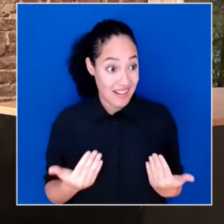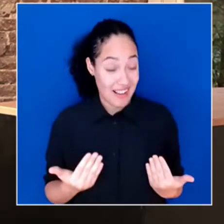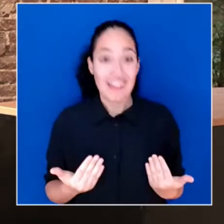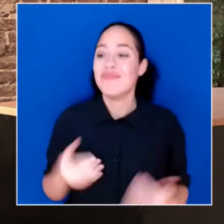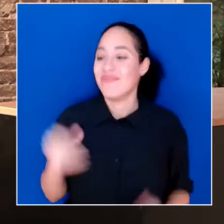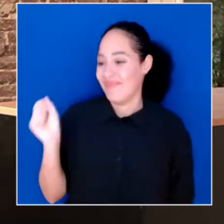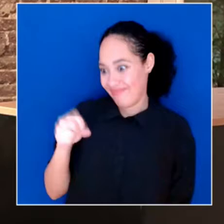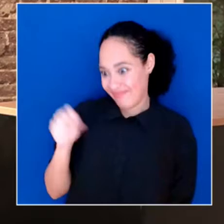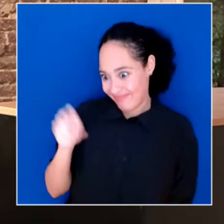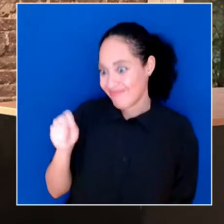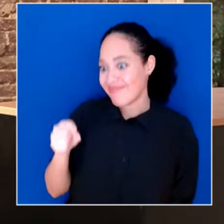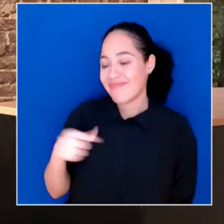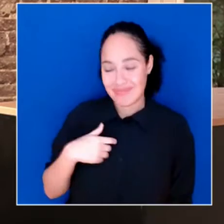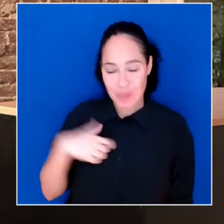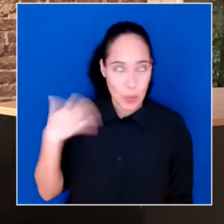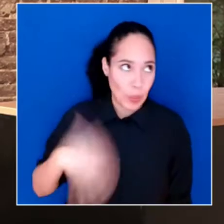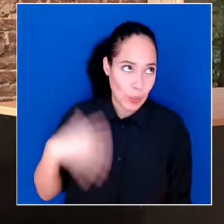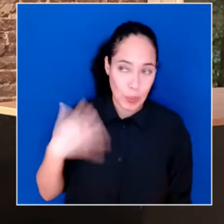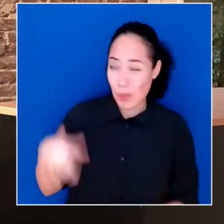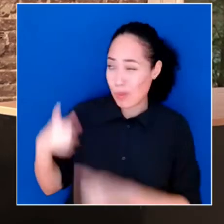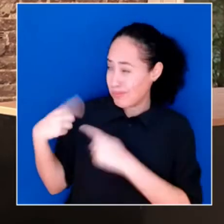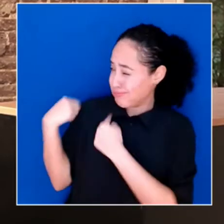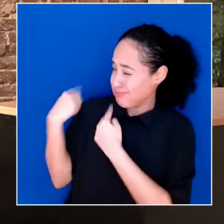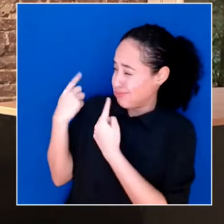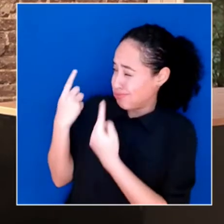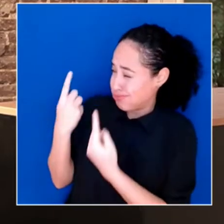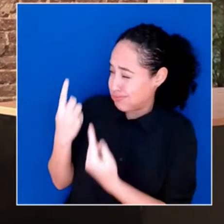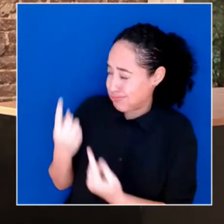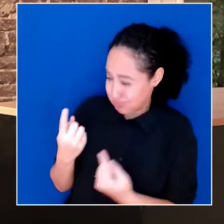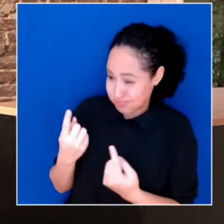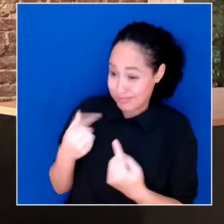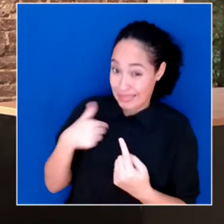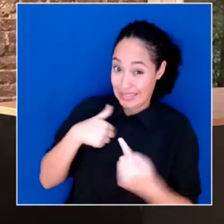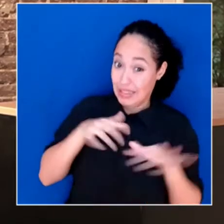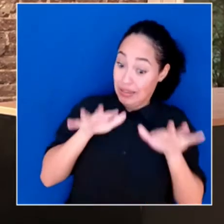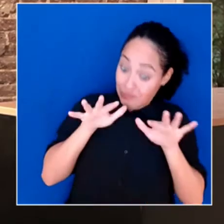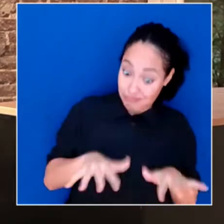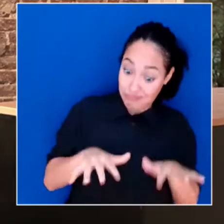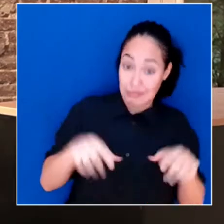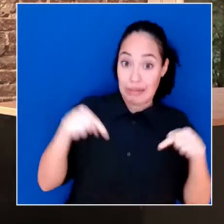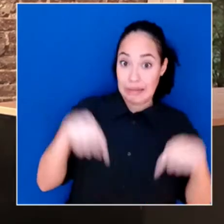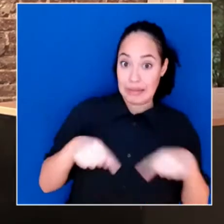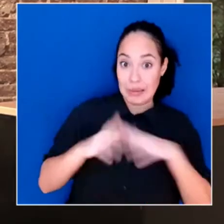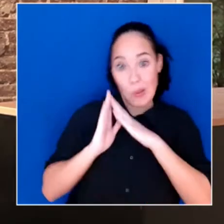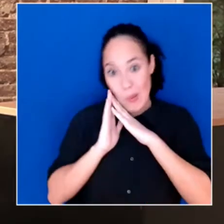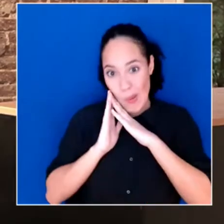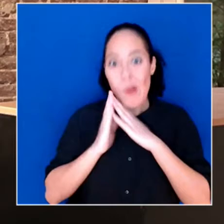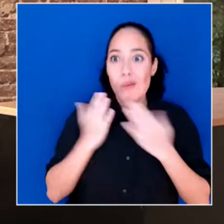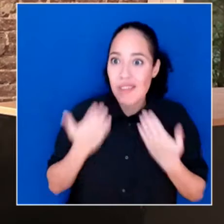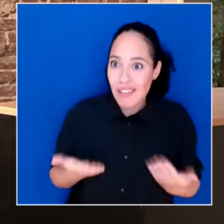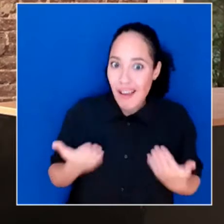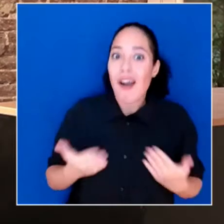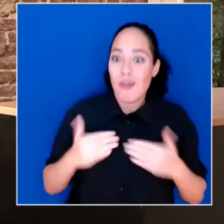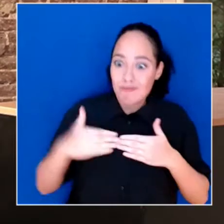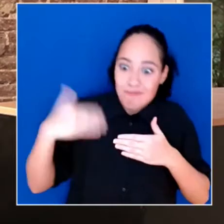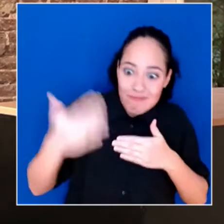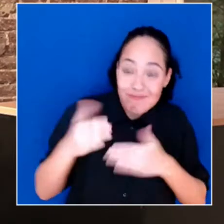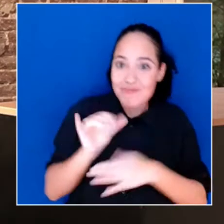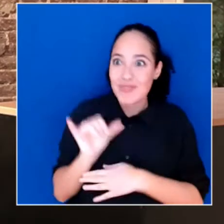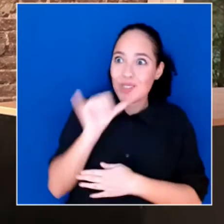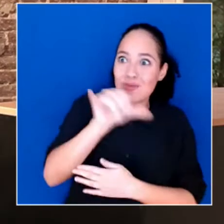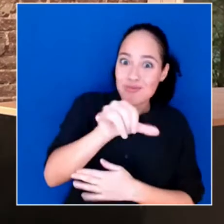been a long time. Awesome. Well, in which case, I don't wish to steal too much more of your time. So, Megan, the floor is